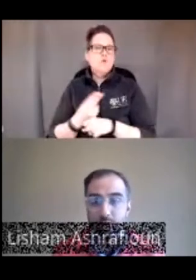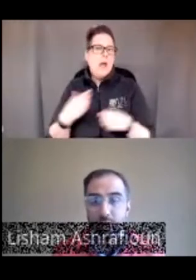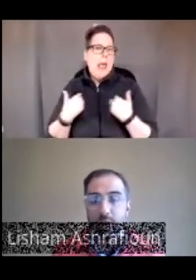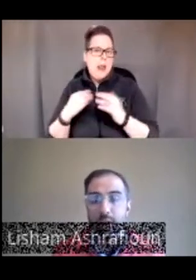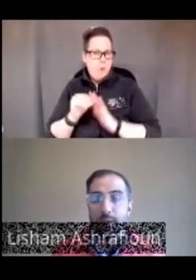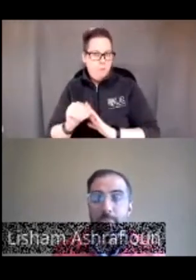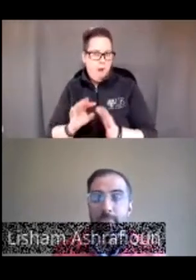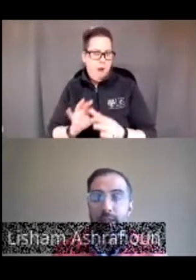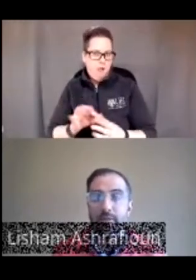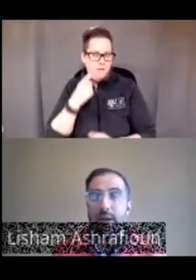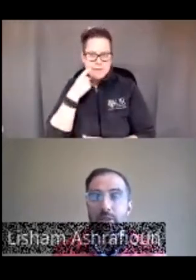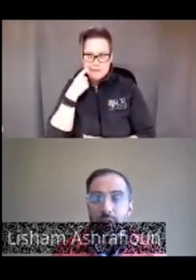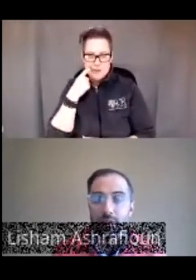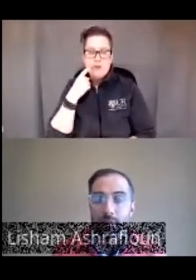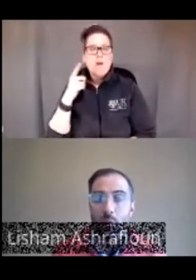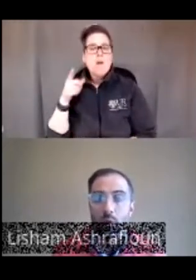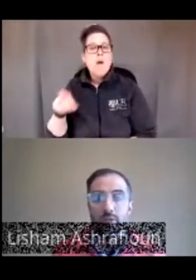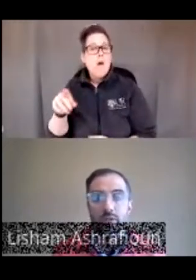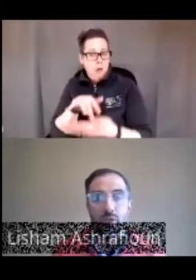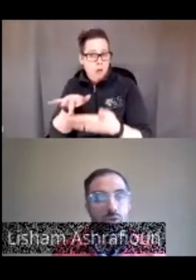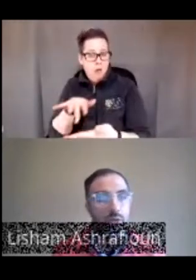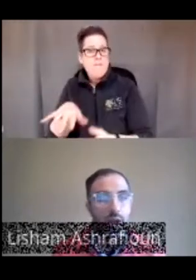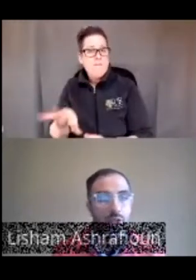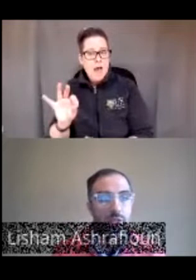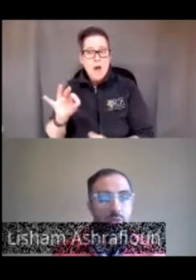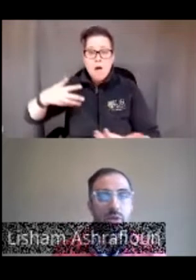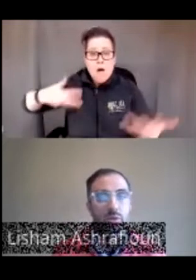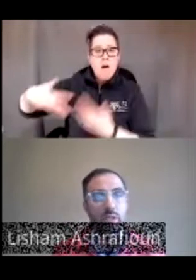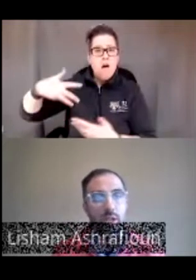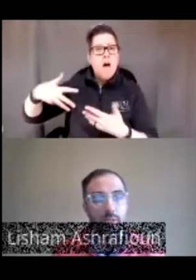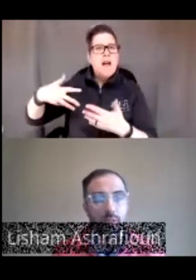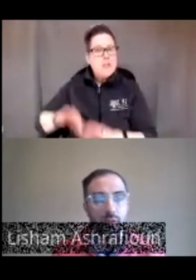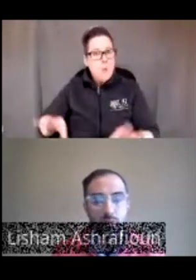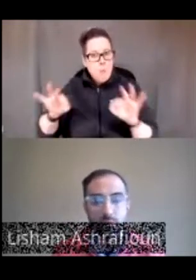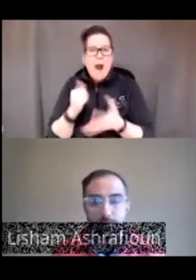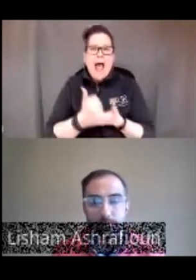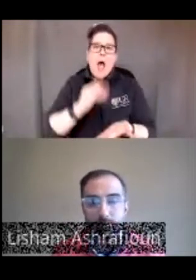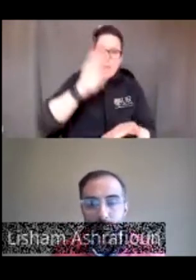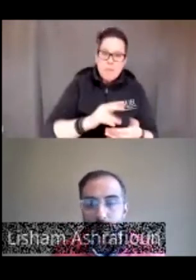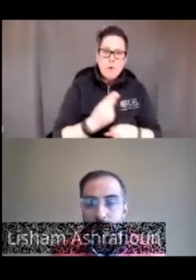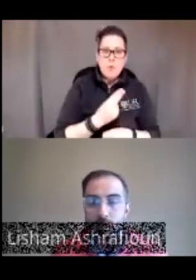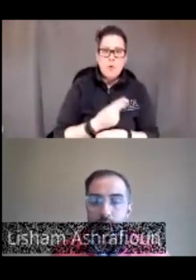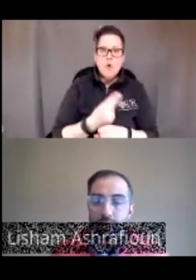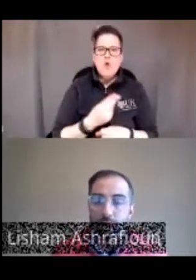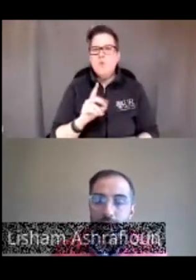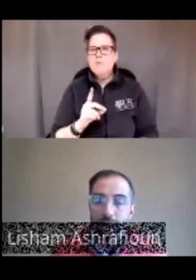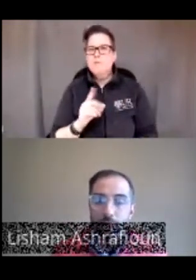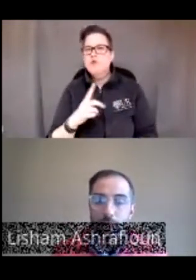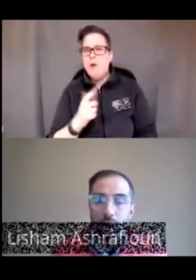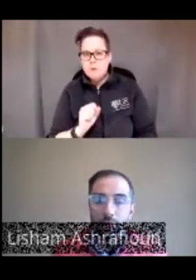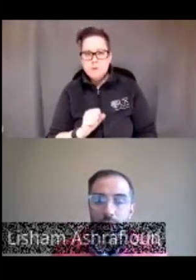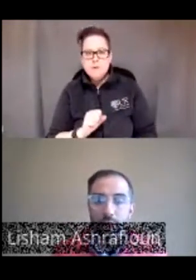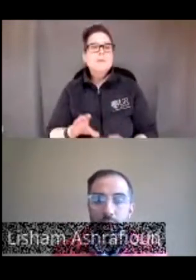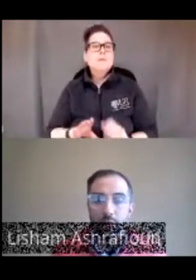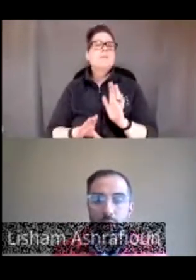of addiction that have demonstrated the importance of social interactions in reducing substance use. So they developed an